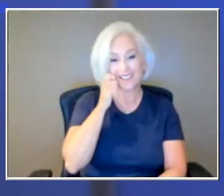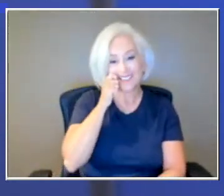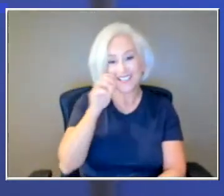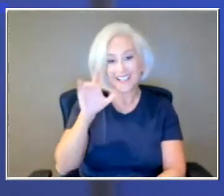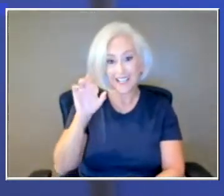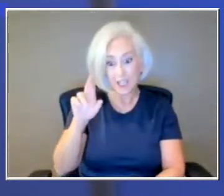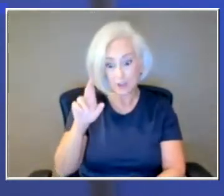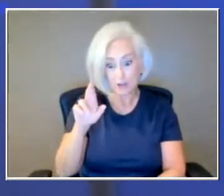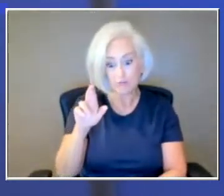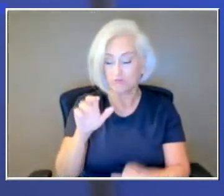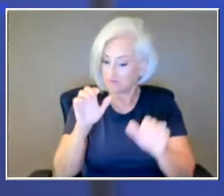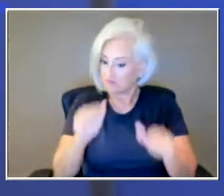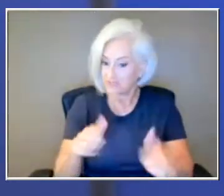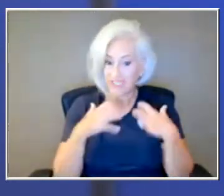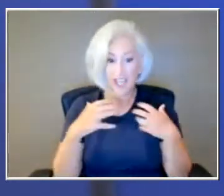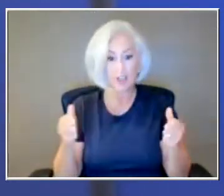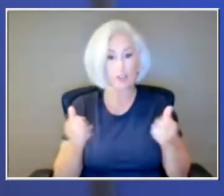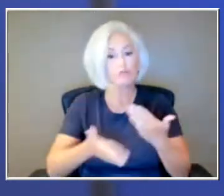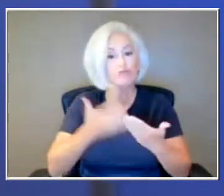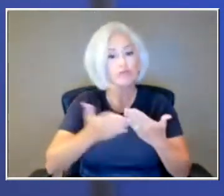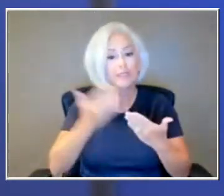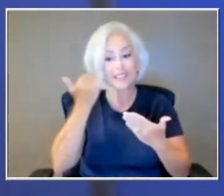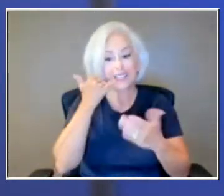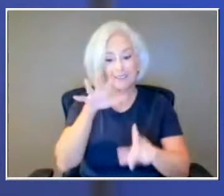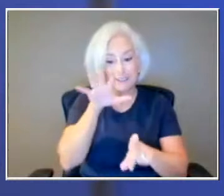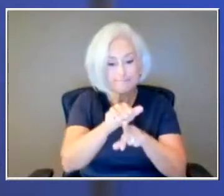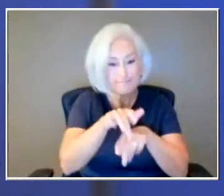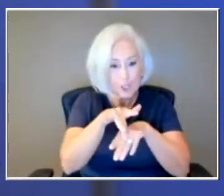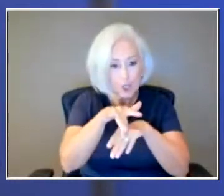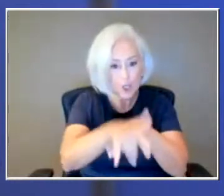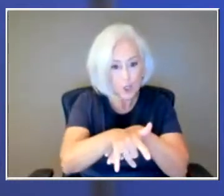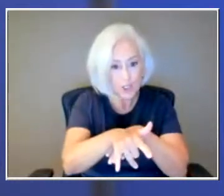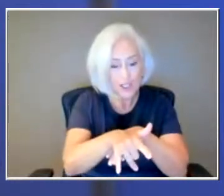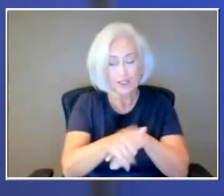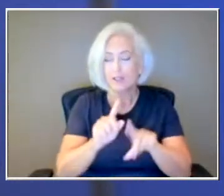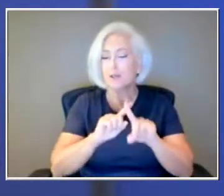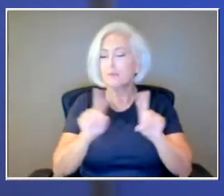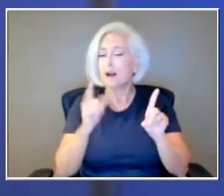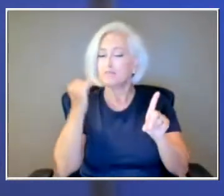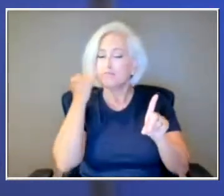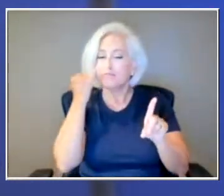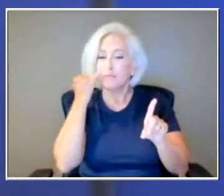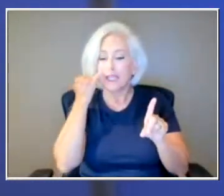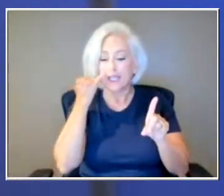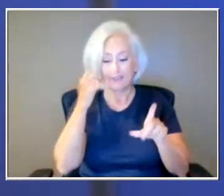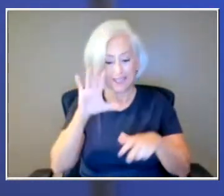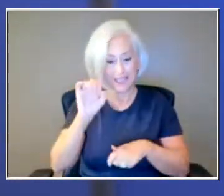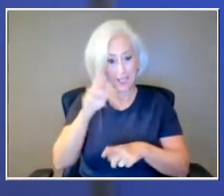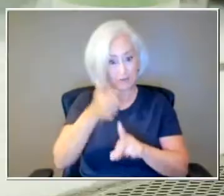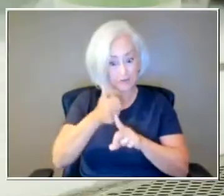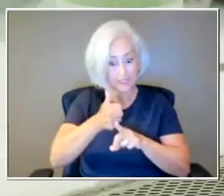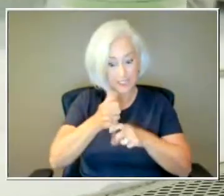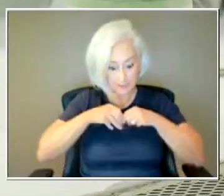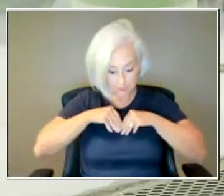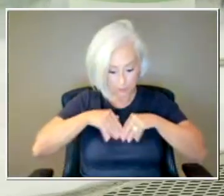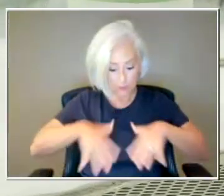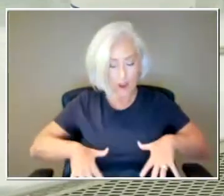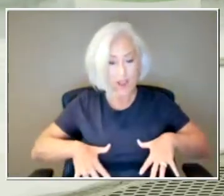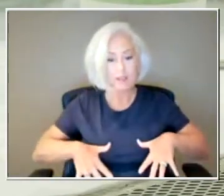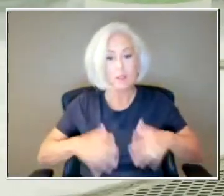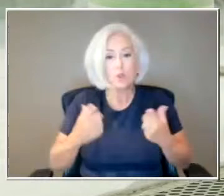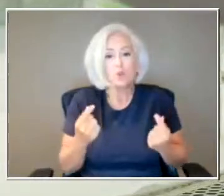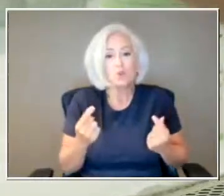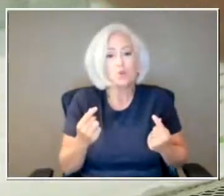has spread? We are about to meet someone who has endured years of treatment for metastatic prostate cancer. And more recently, those